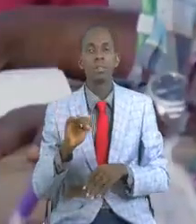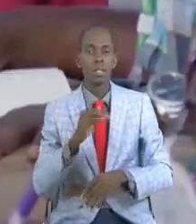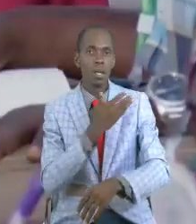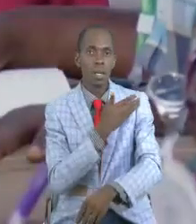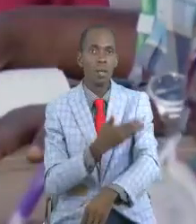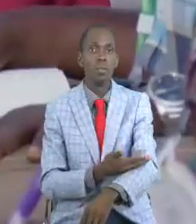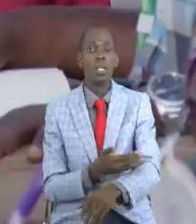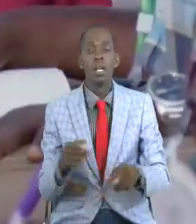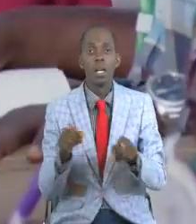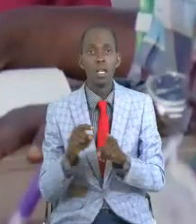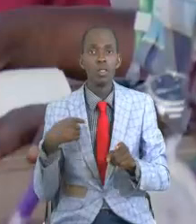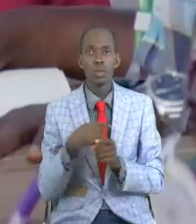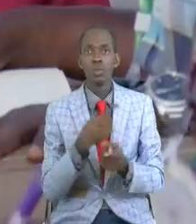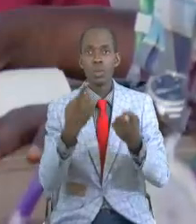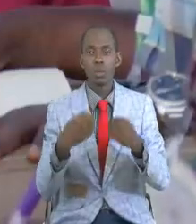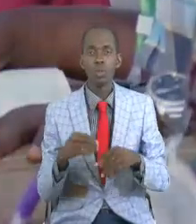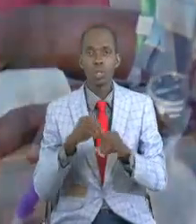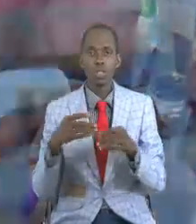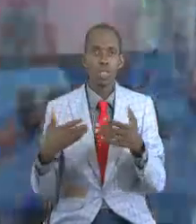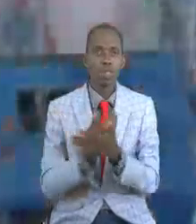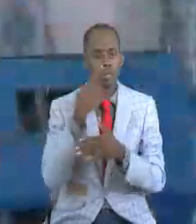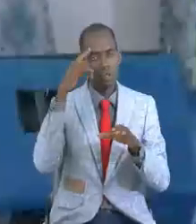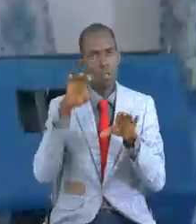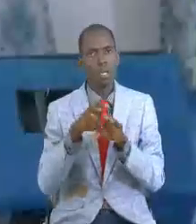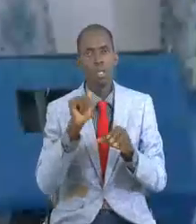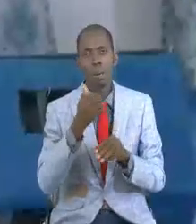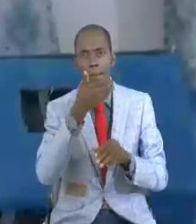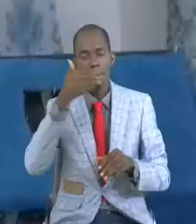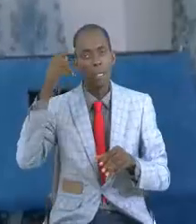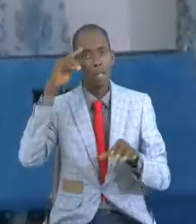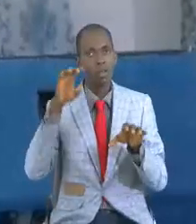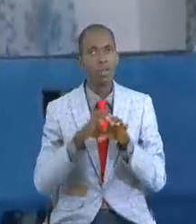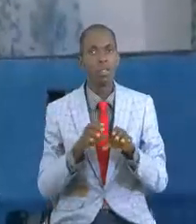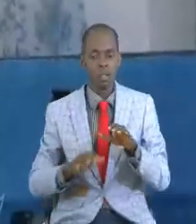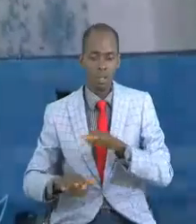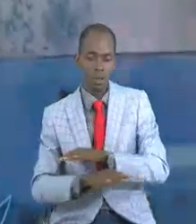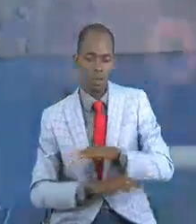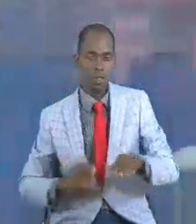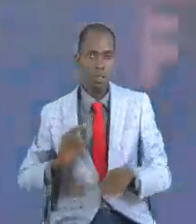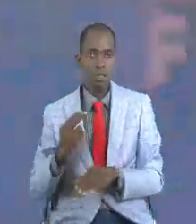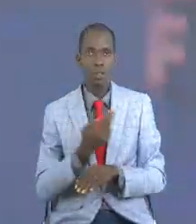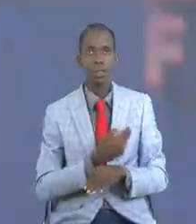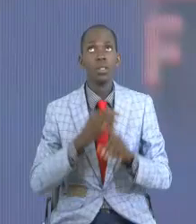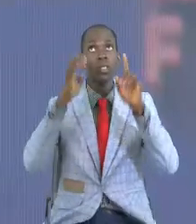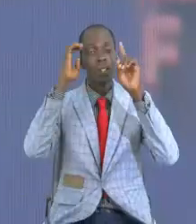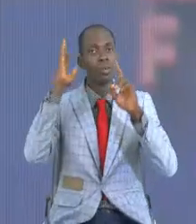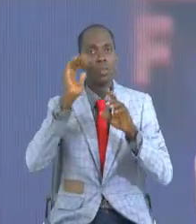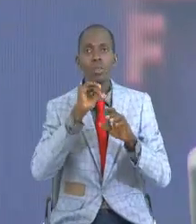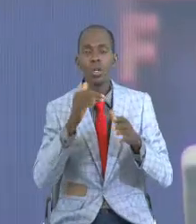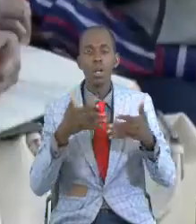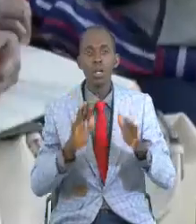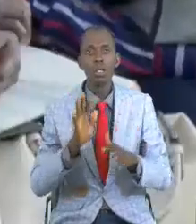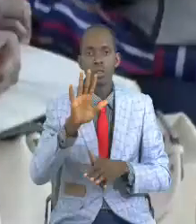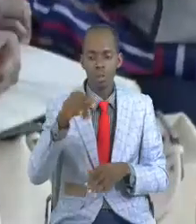come in the new covenant, in the better covenant, underneath us will not allow your foot to go